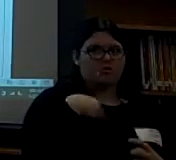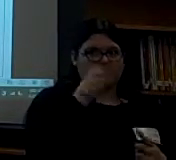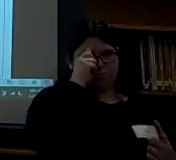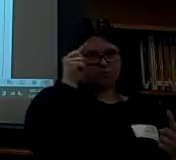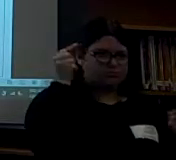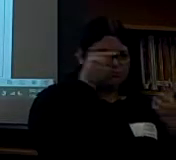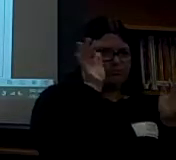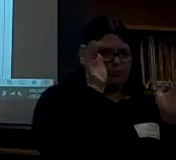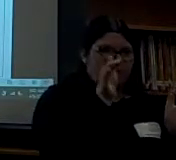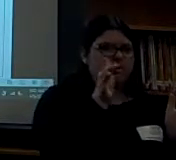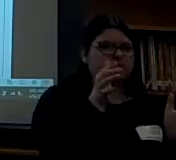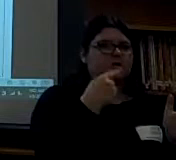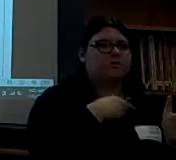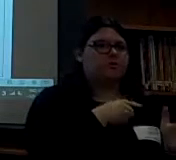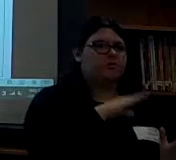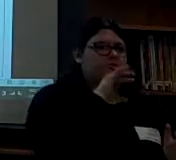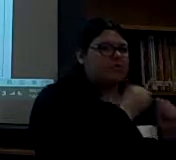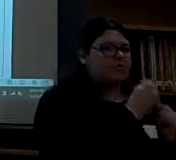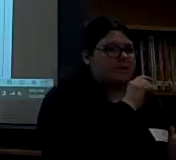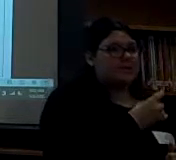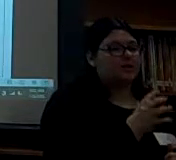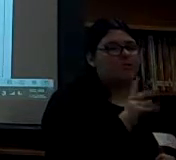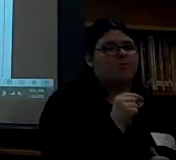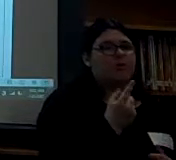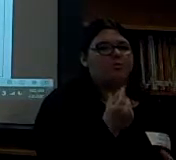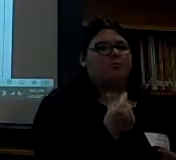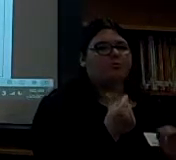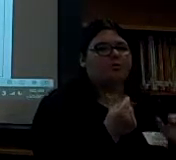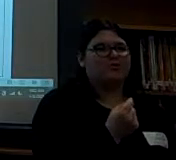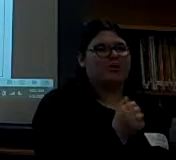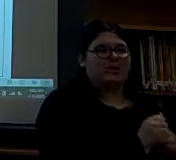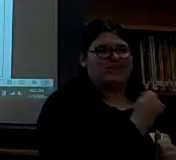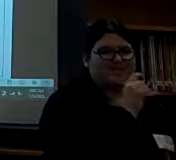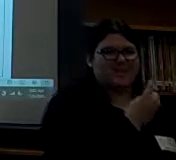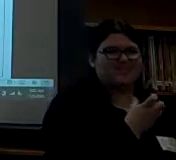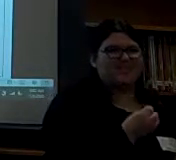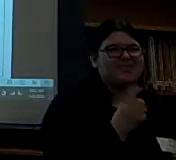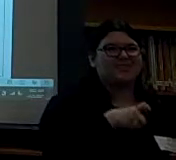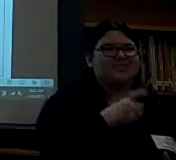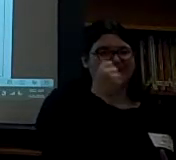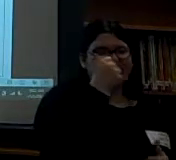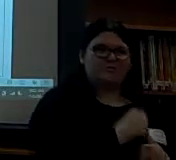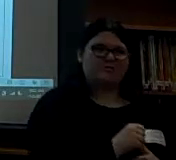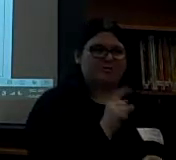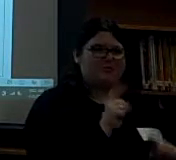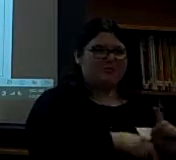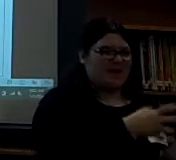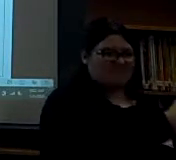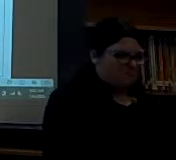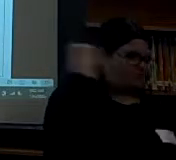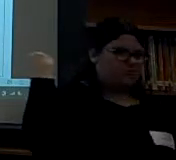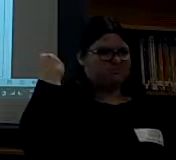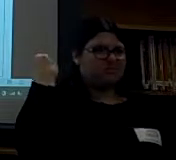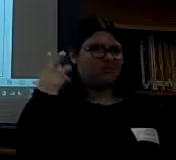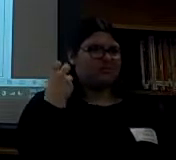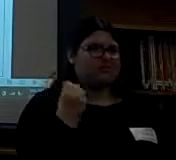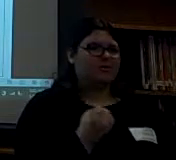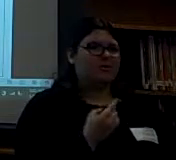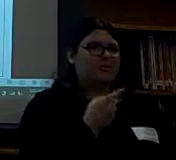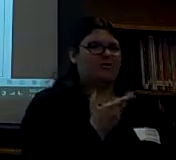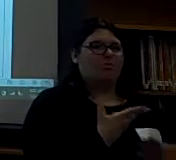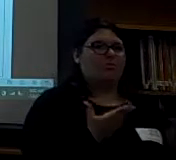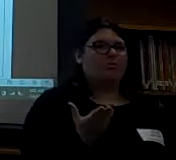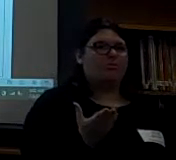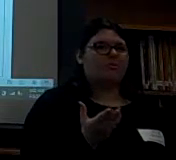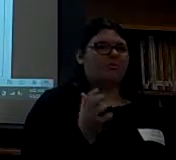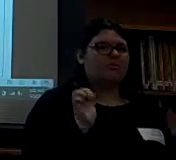yanked out. We get frustrated with our kids, yet that's what we do to them. So we have to remember we can't just yank them out like that. So one way you actually help